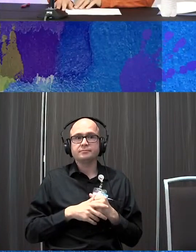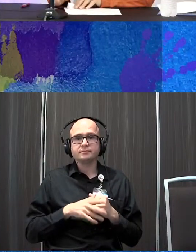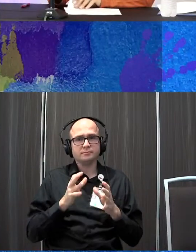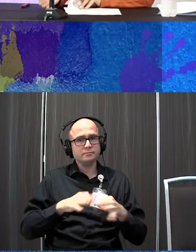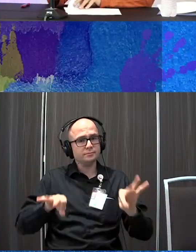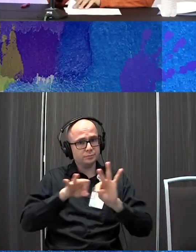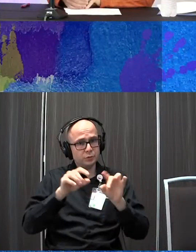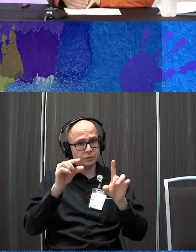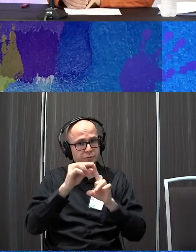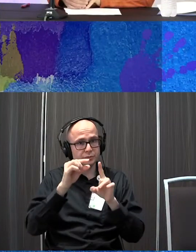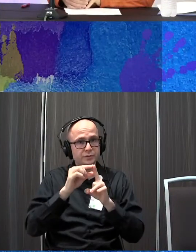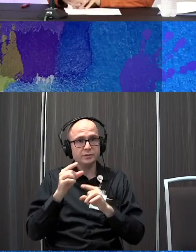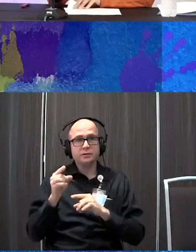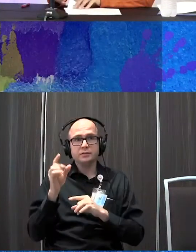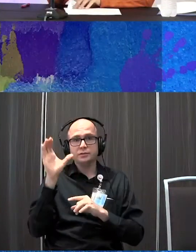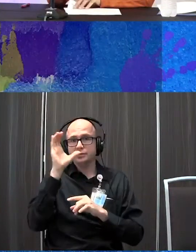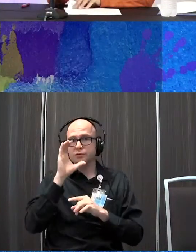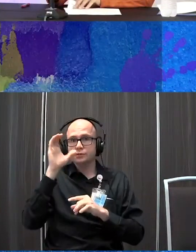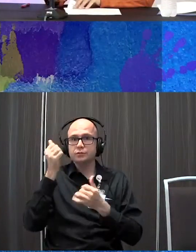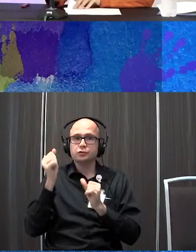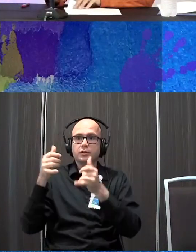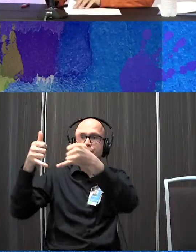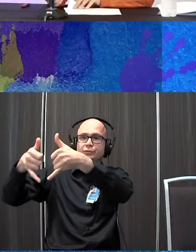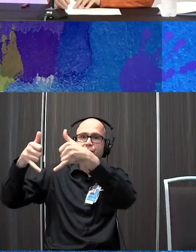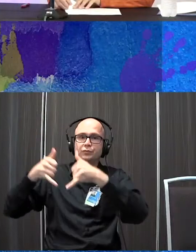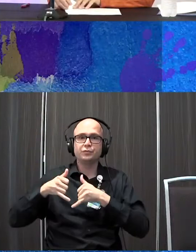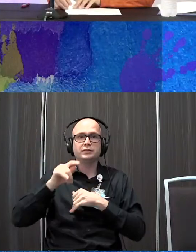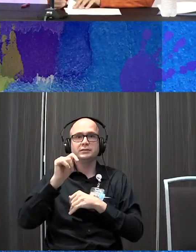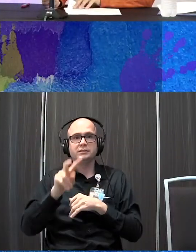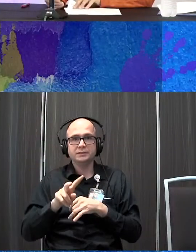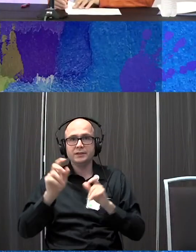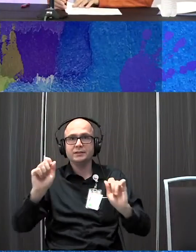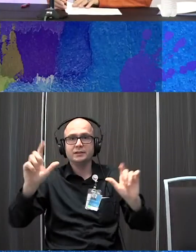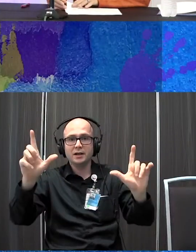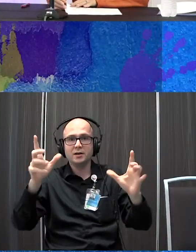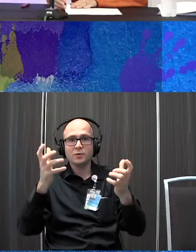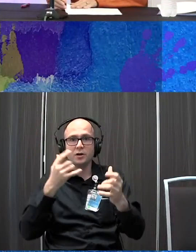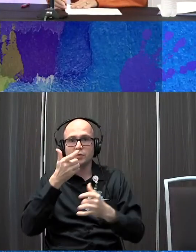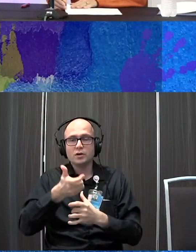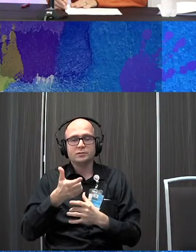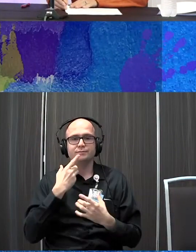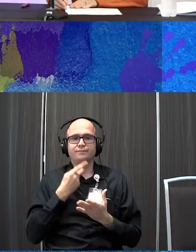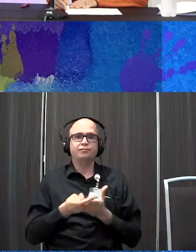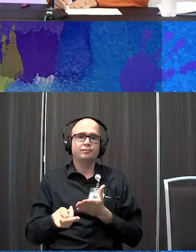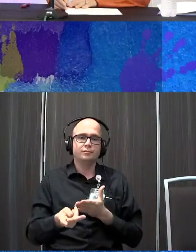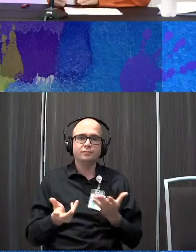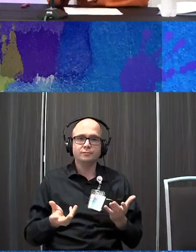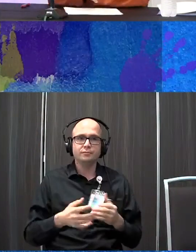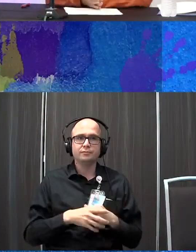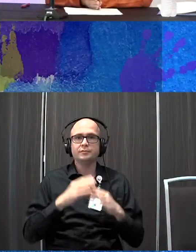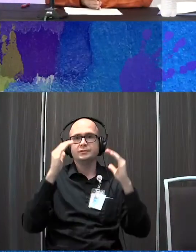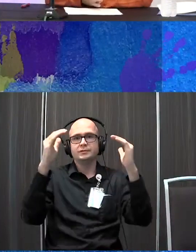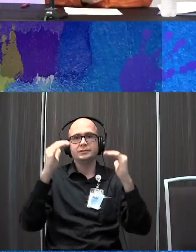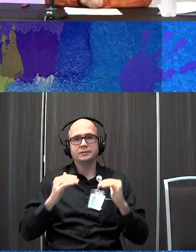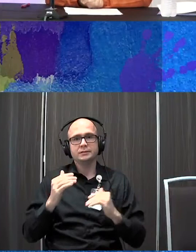of here is he was looking for a tangible reward of having the TV and it wasn't working. So the next one,